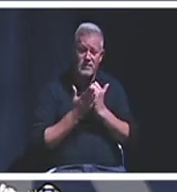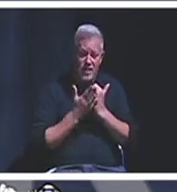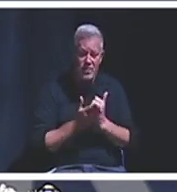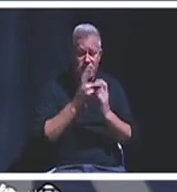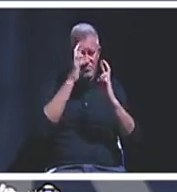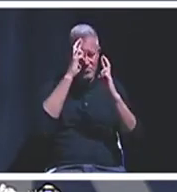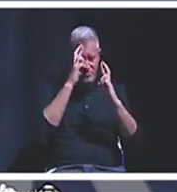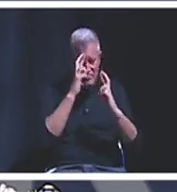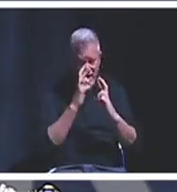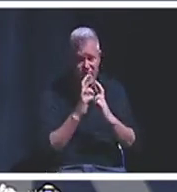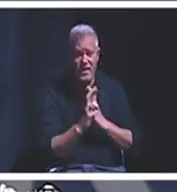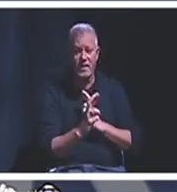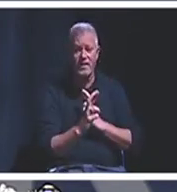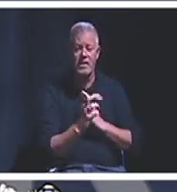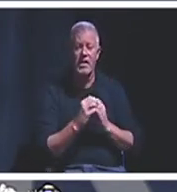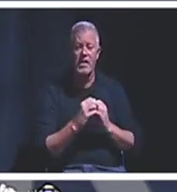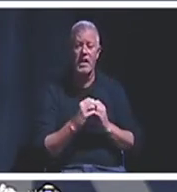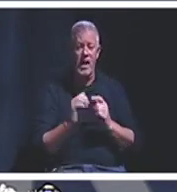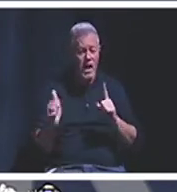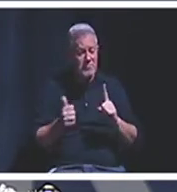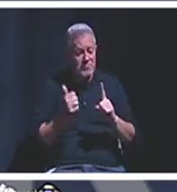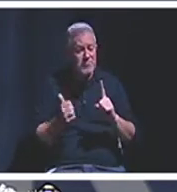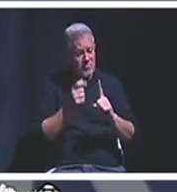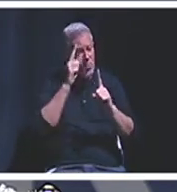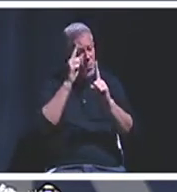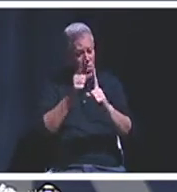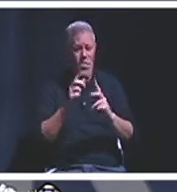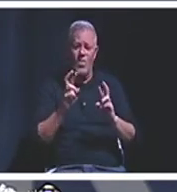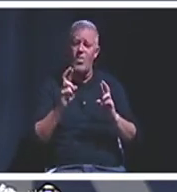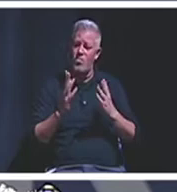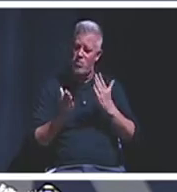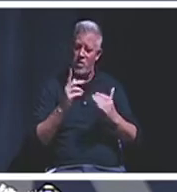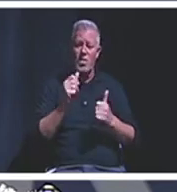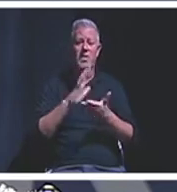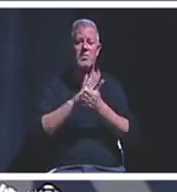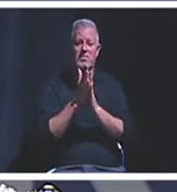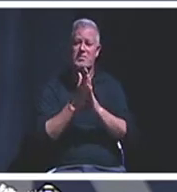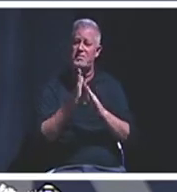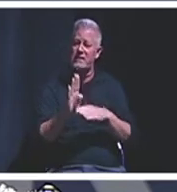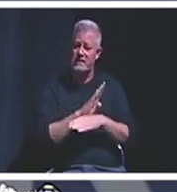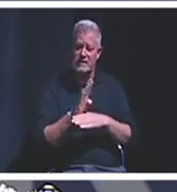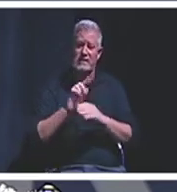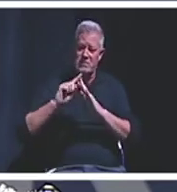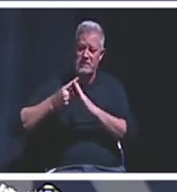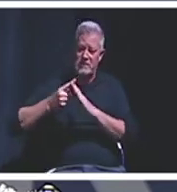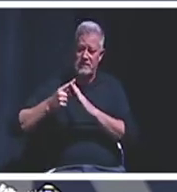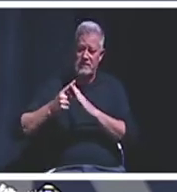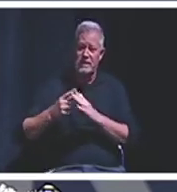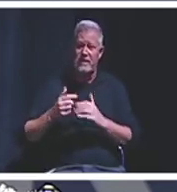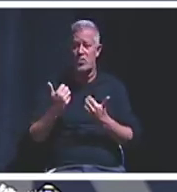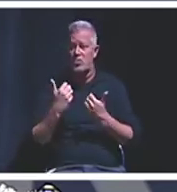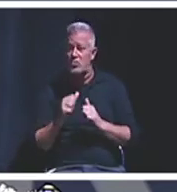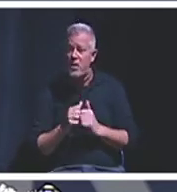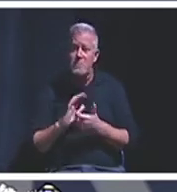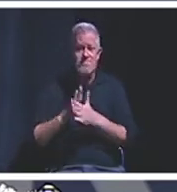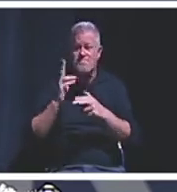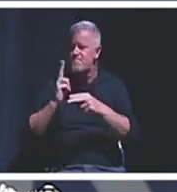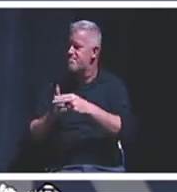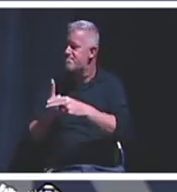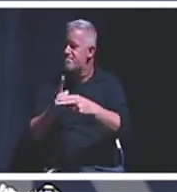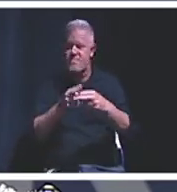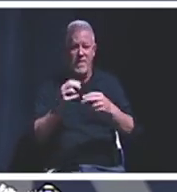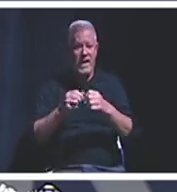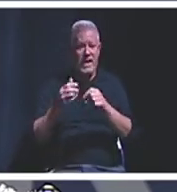others. In the pursuit of your goals, you'll undoubtedly be extremely busy, especially in the beginning, making a name for yourself in the legal field